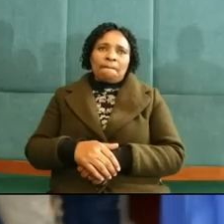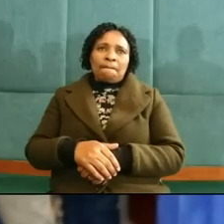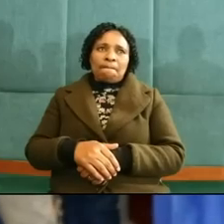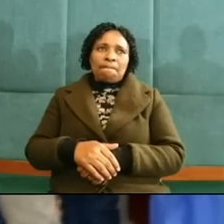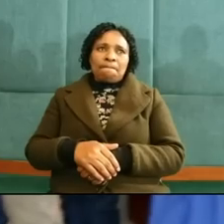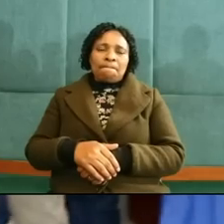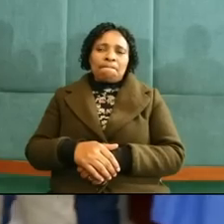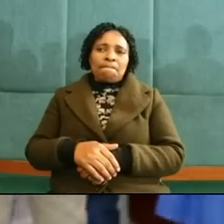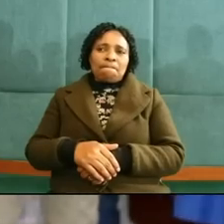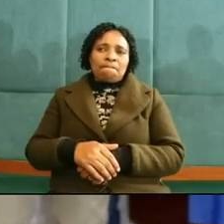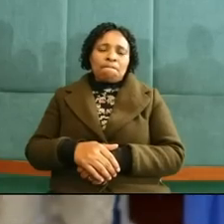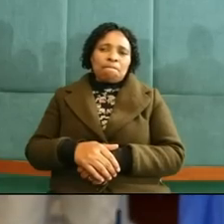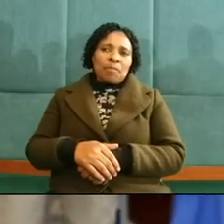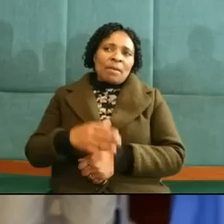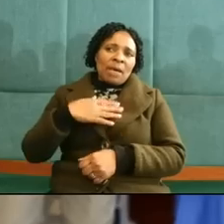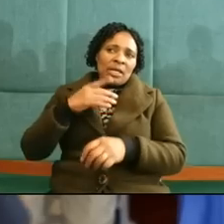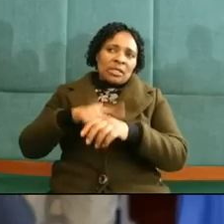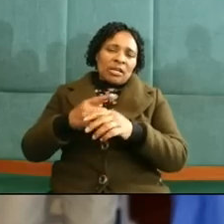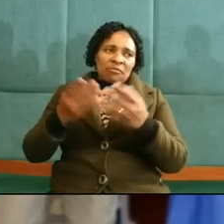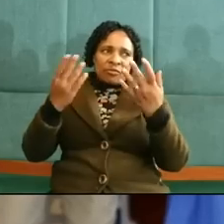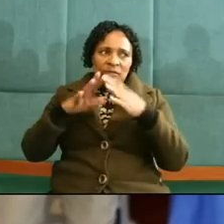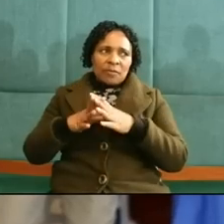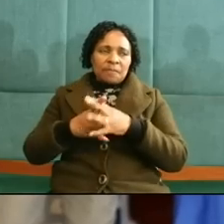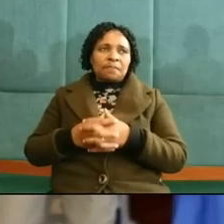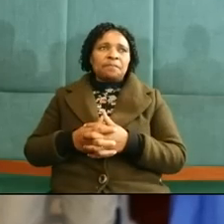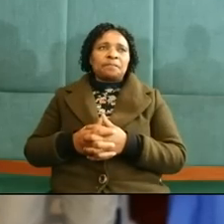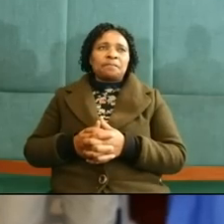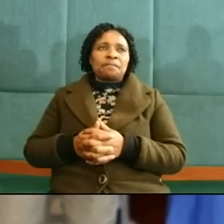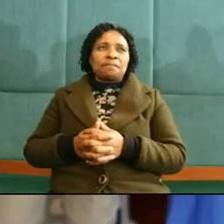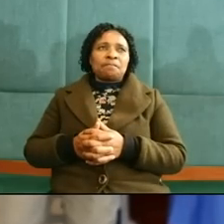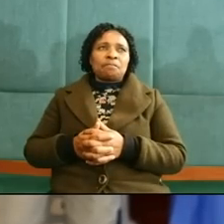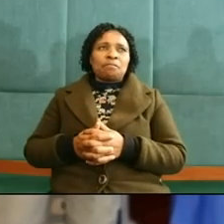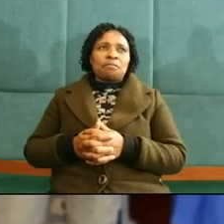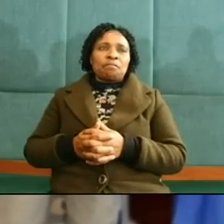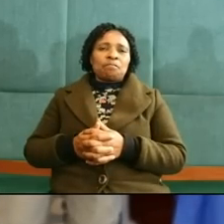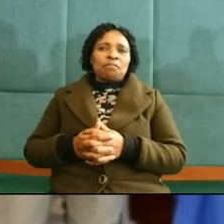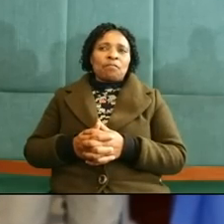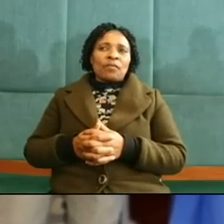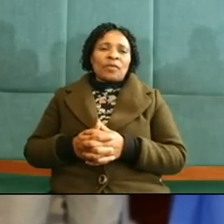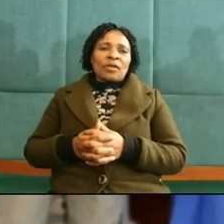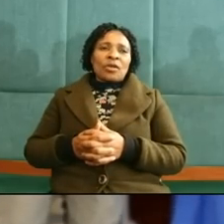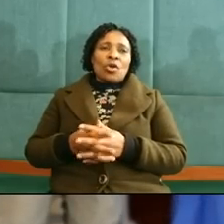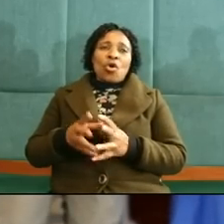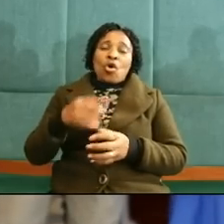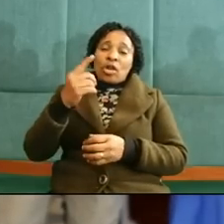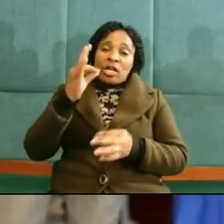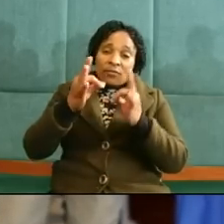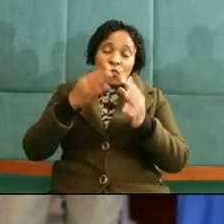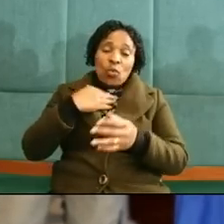Pardon me. My time is up. But pardon me. I always want to be obedient to the Spirit.